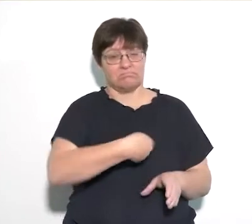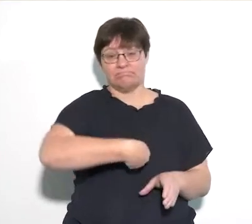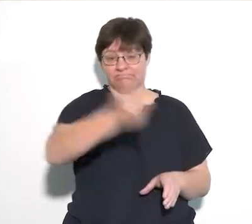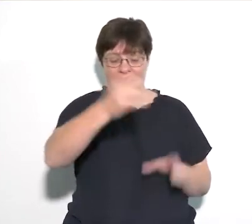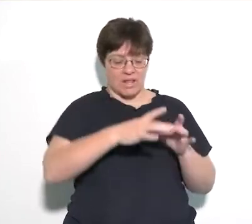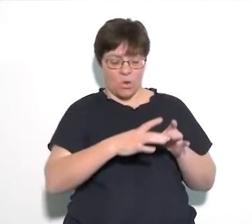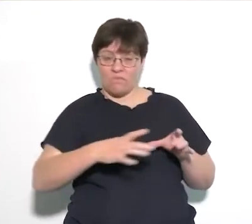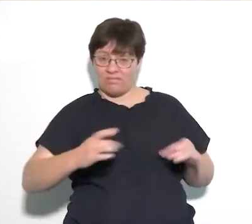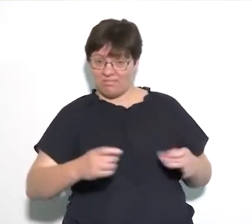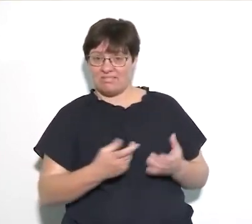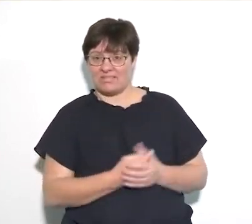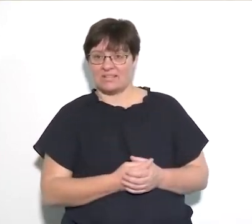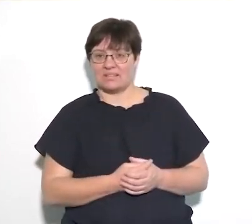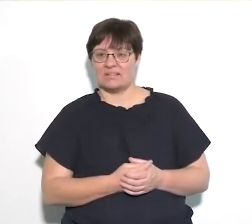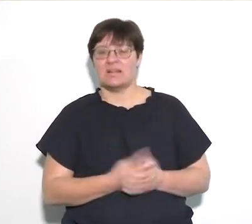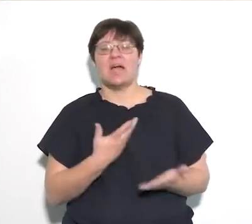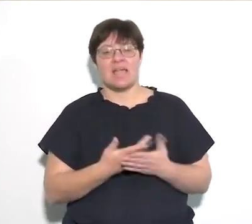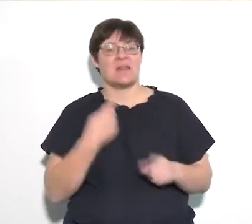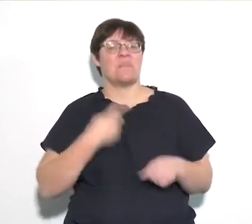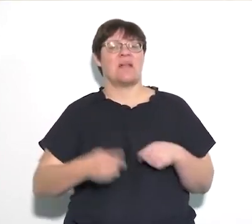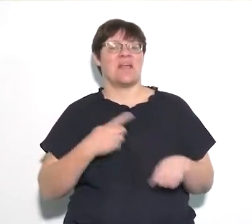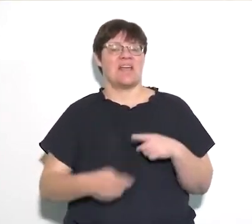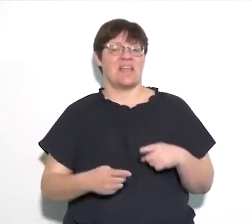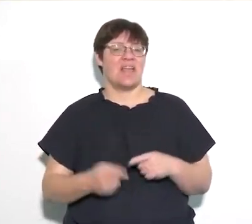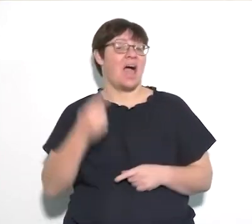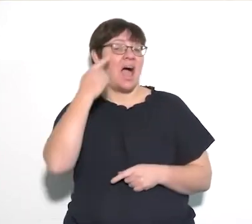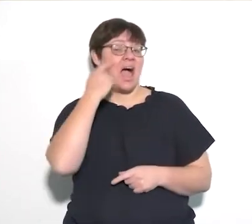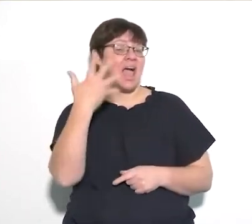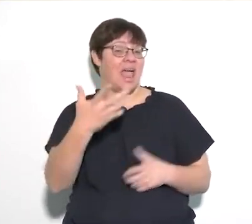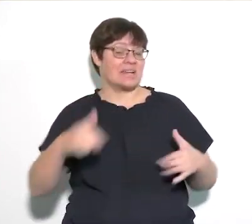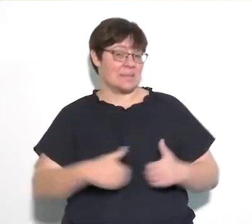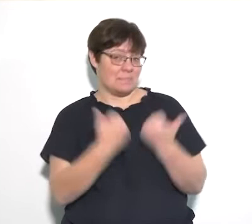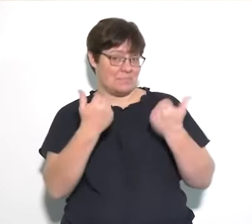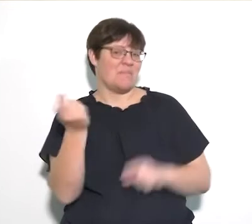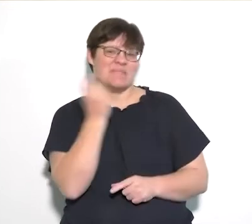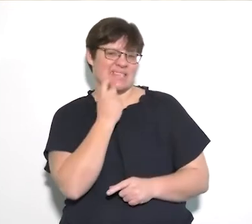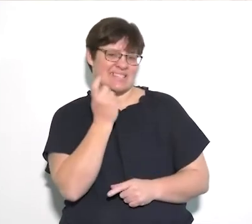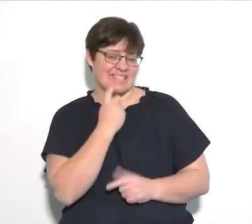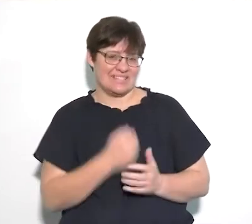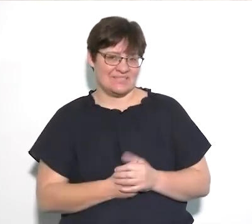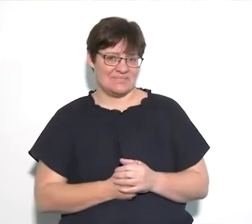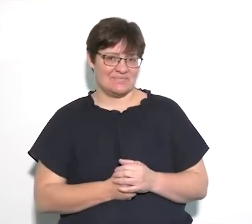throwing rings. And children can play an eye-hand coordination game with these.